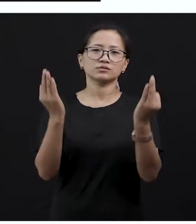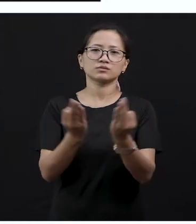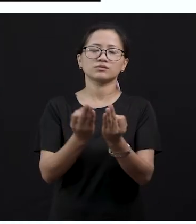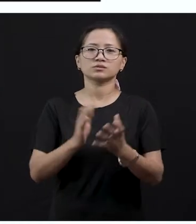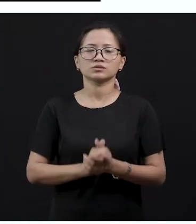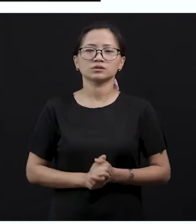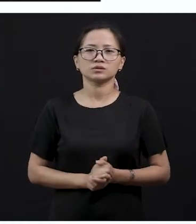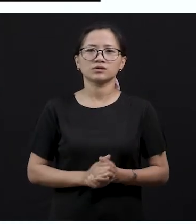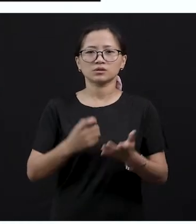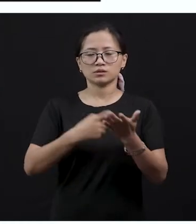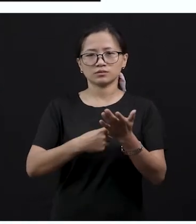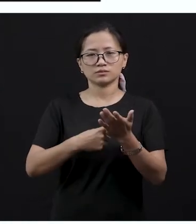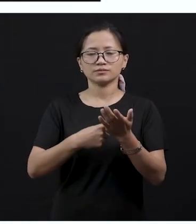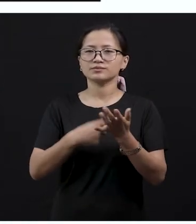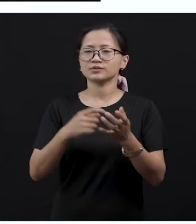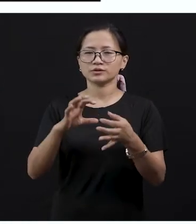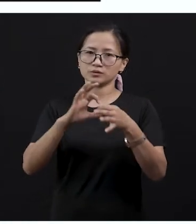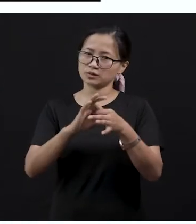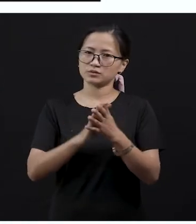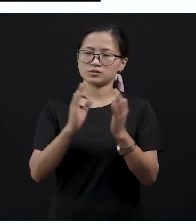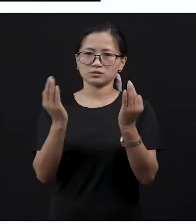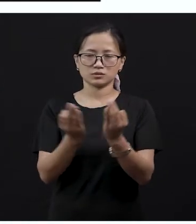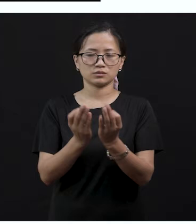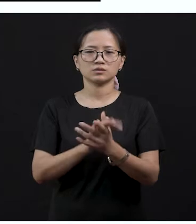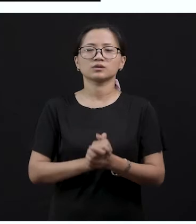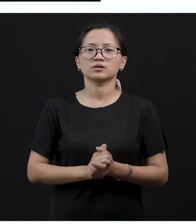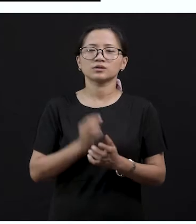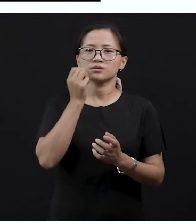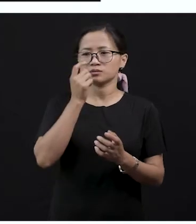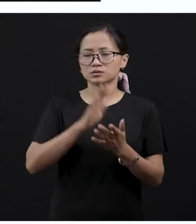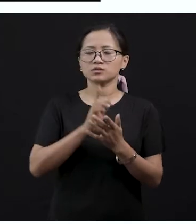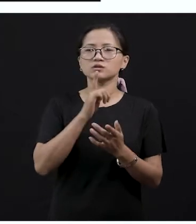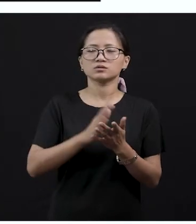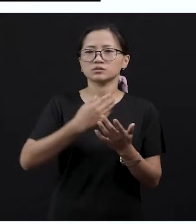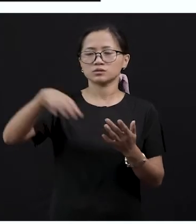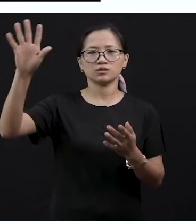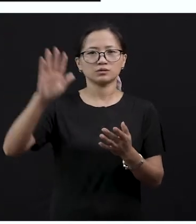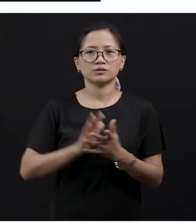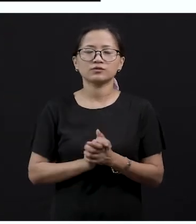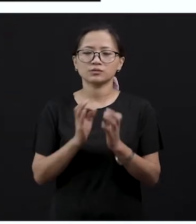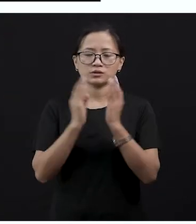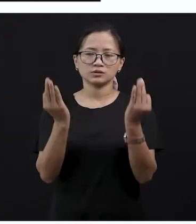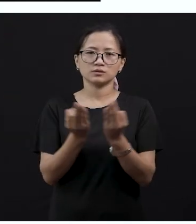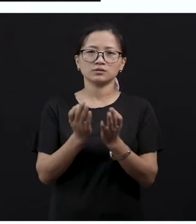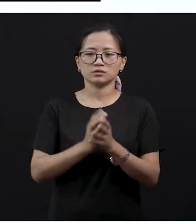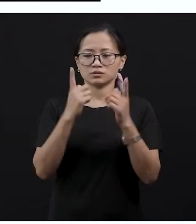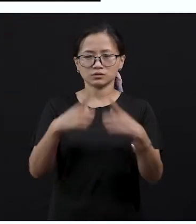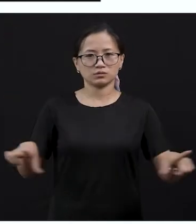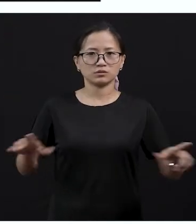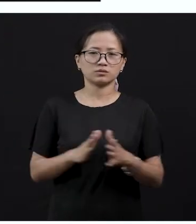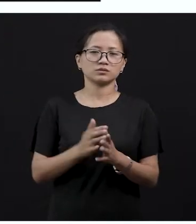family relationship. His parents told him to go away from his family, and he